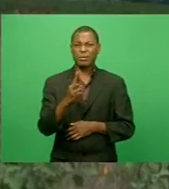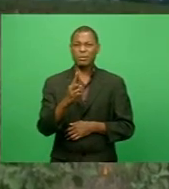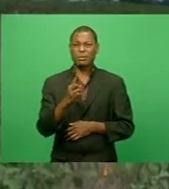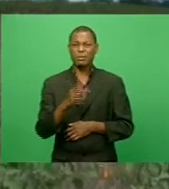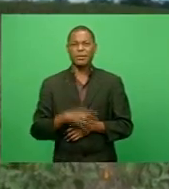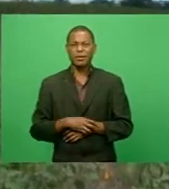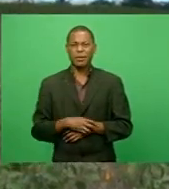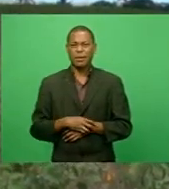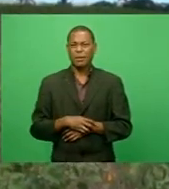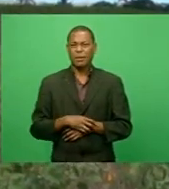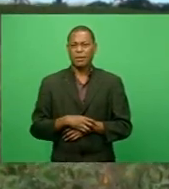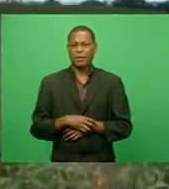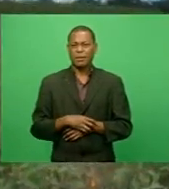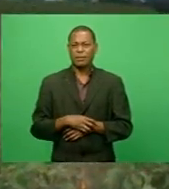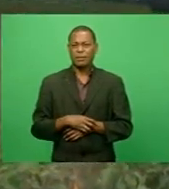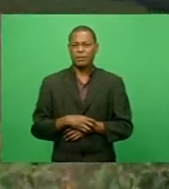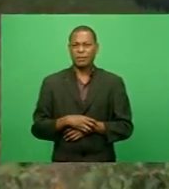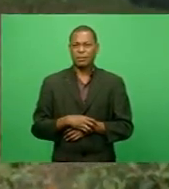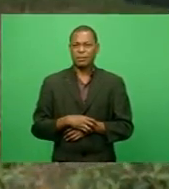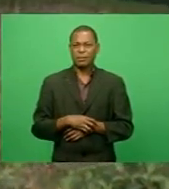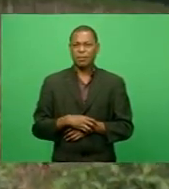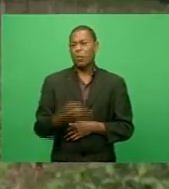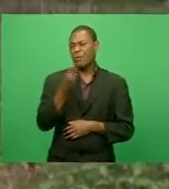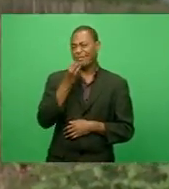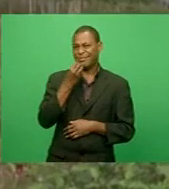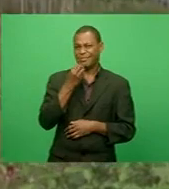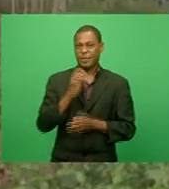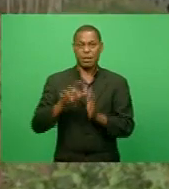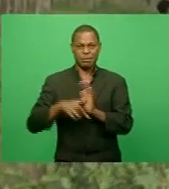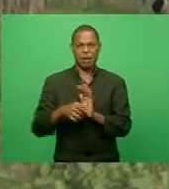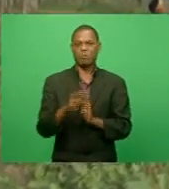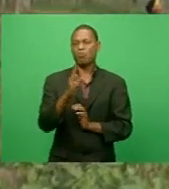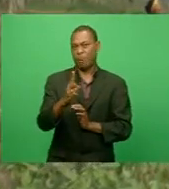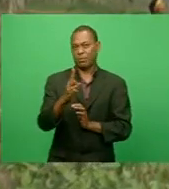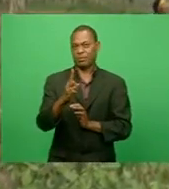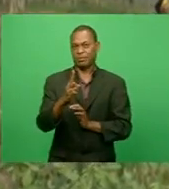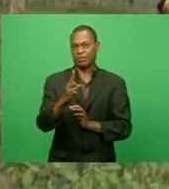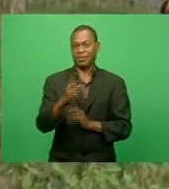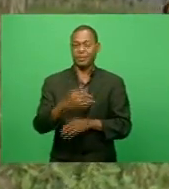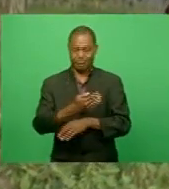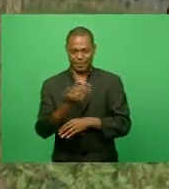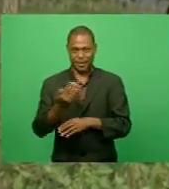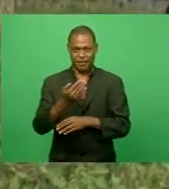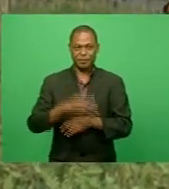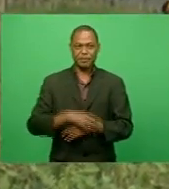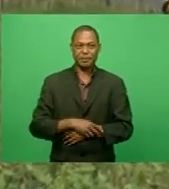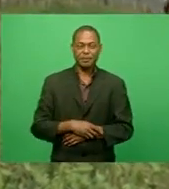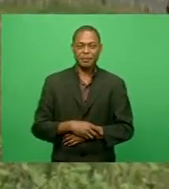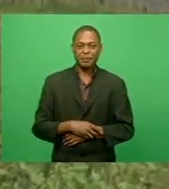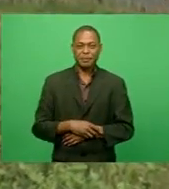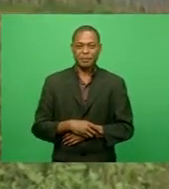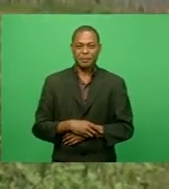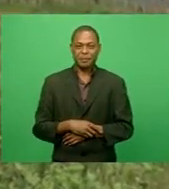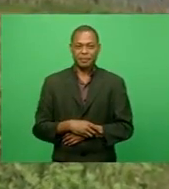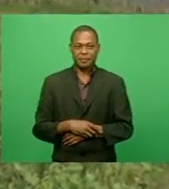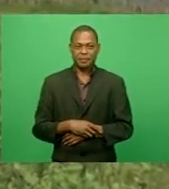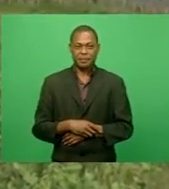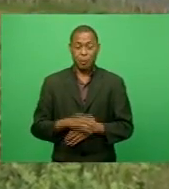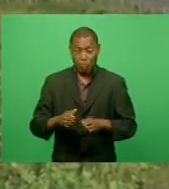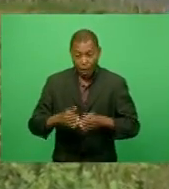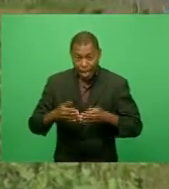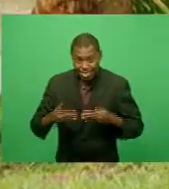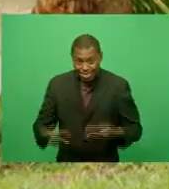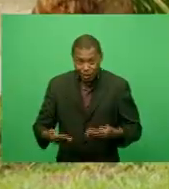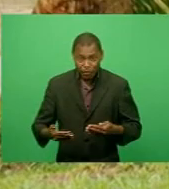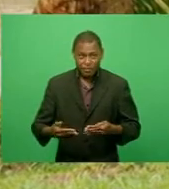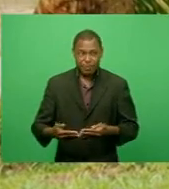families where there is absolutely nothing to eat, and whatever wild vegetables they've been able to get, they are boiling and eating. Now, in the last